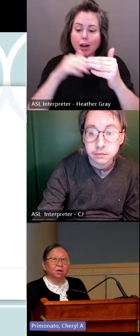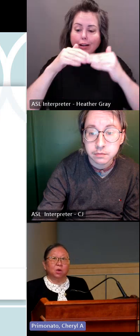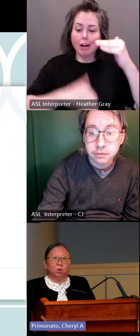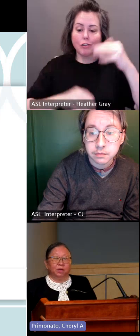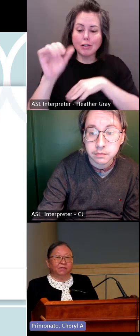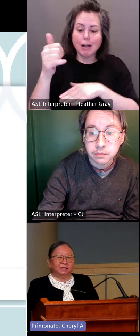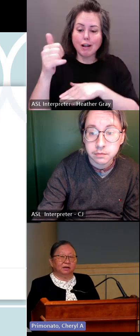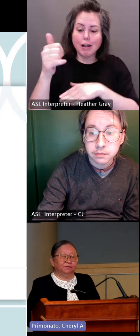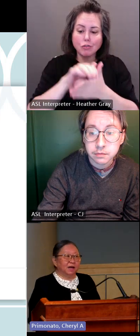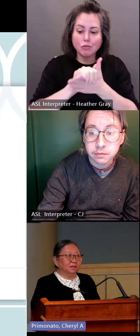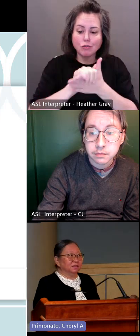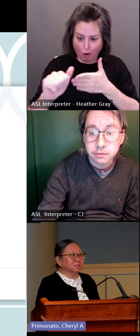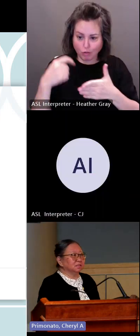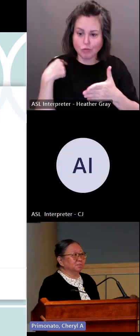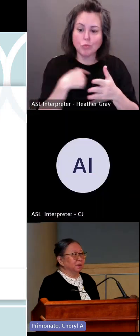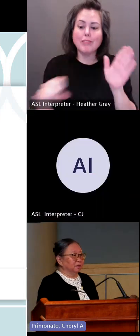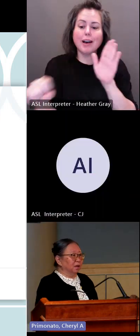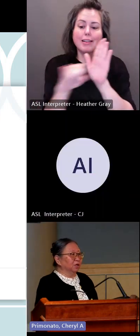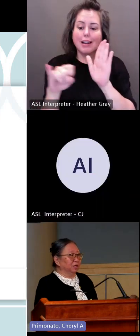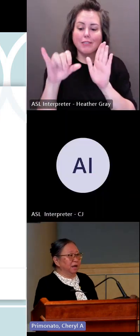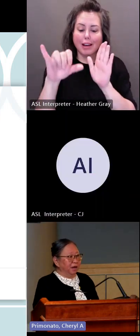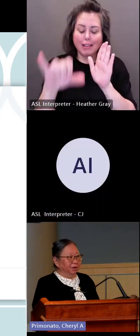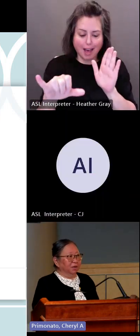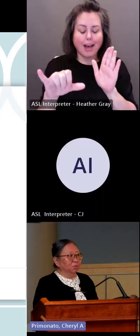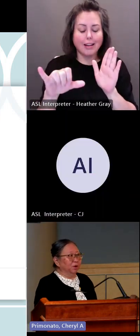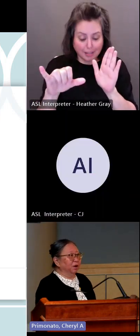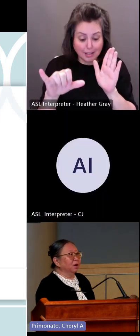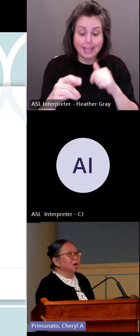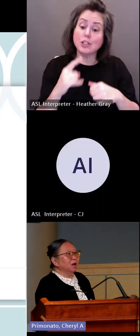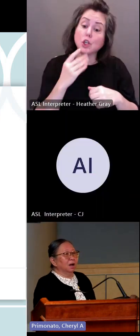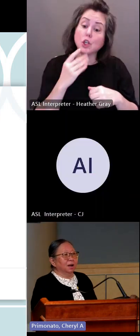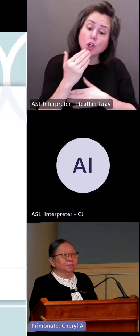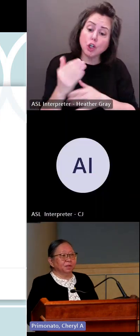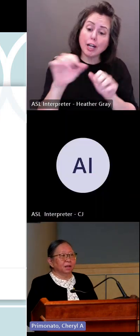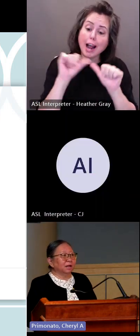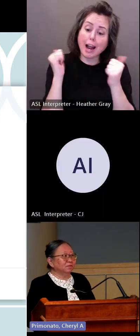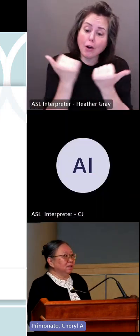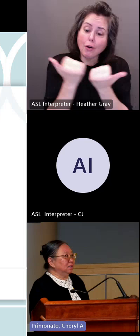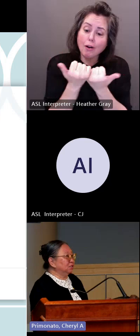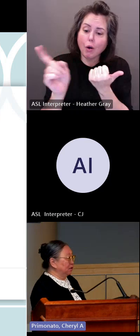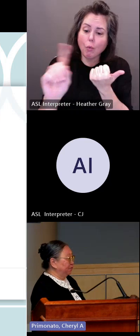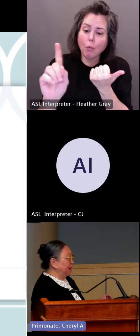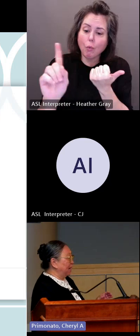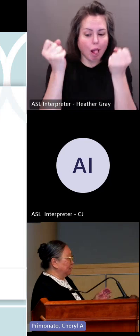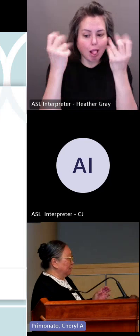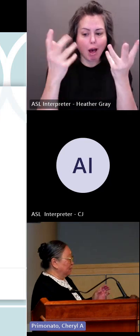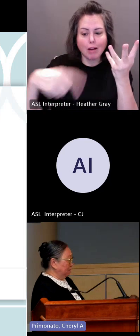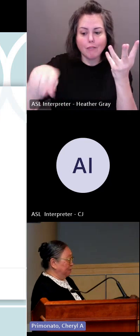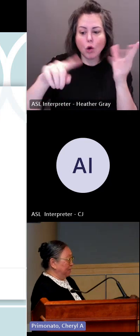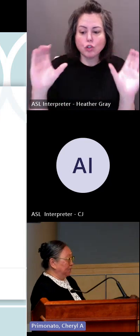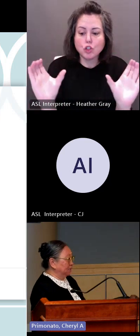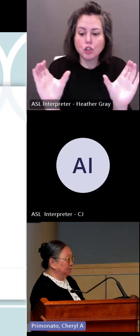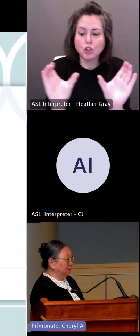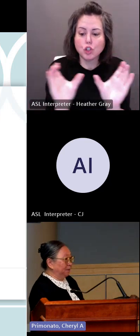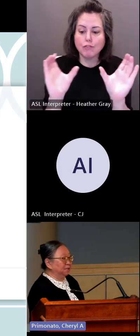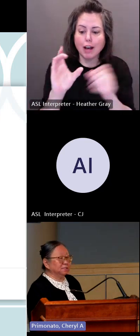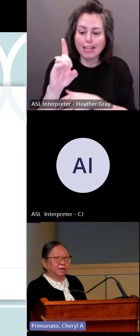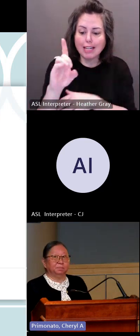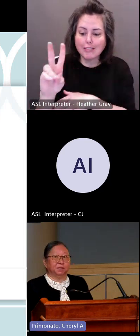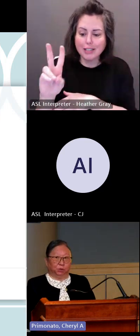bid out. We have identified that this is a good area where a lot of the certified DBEs